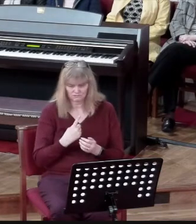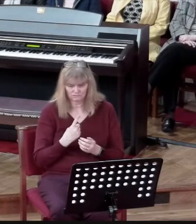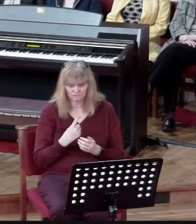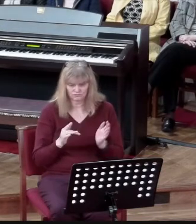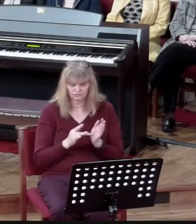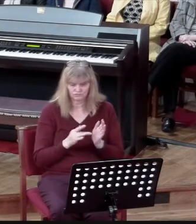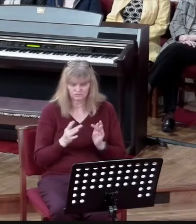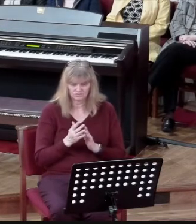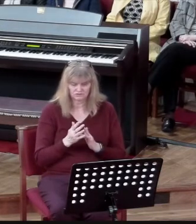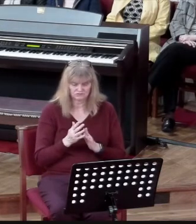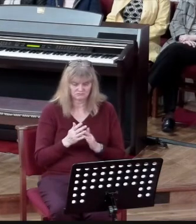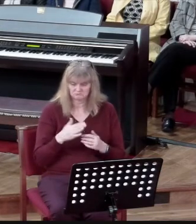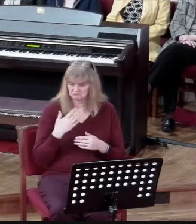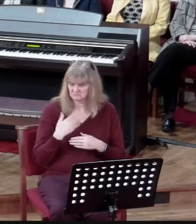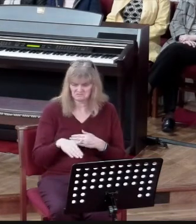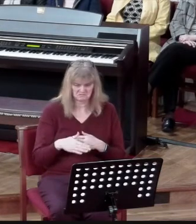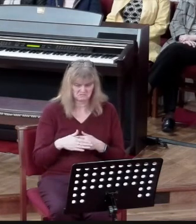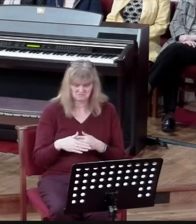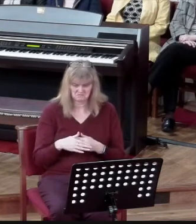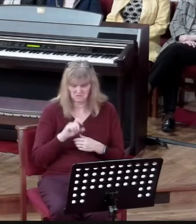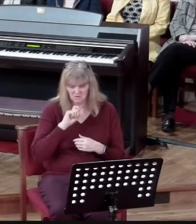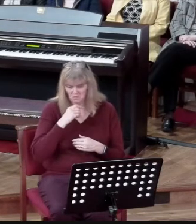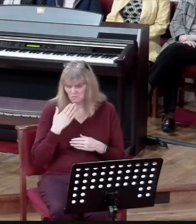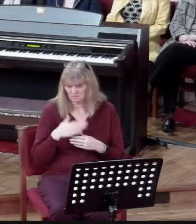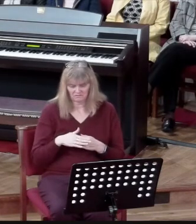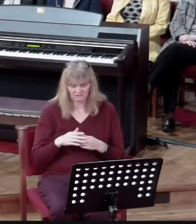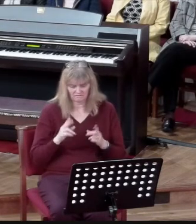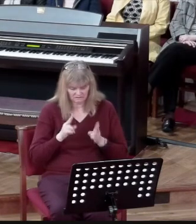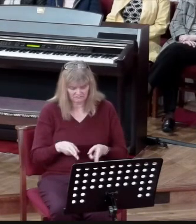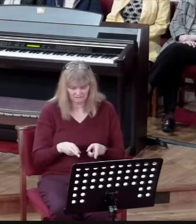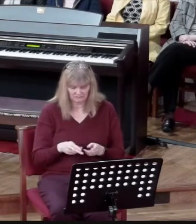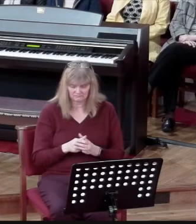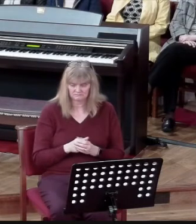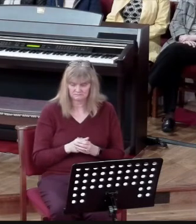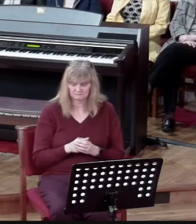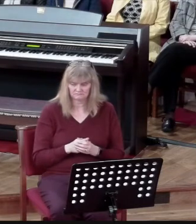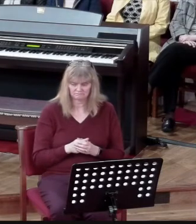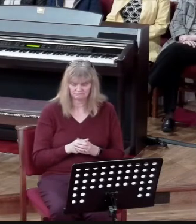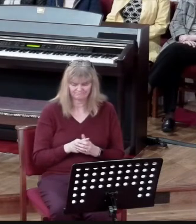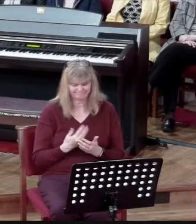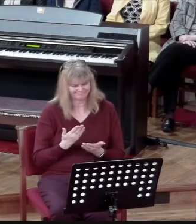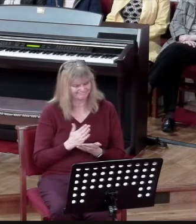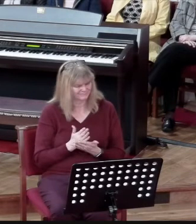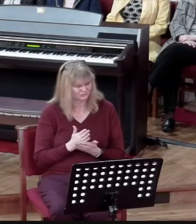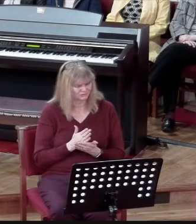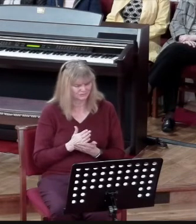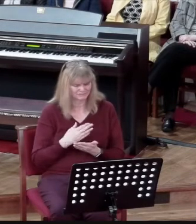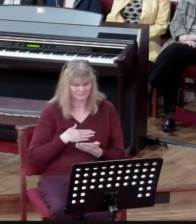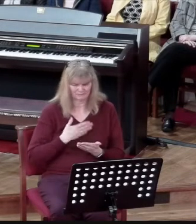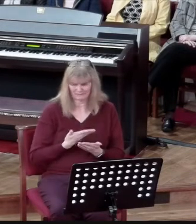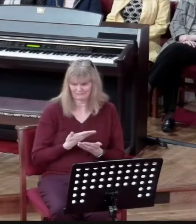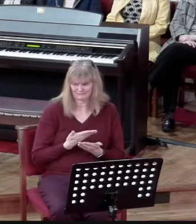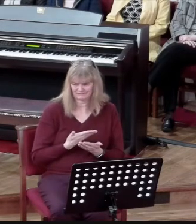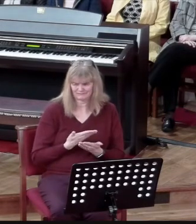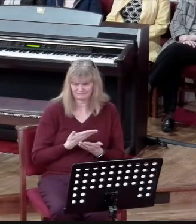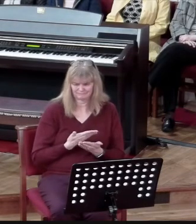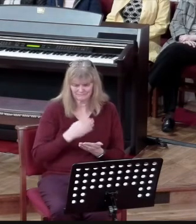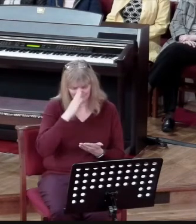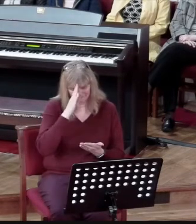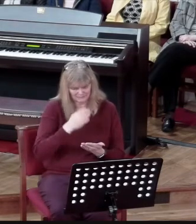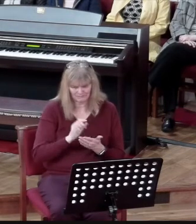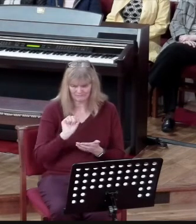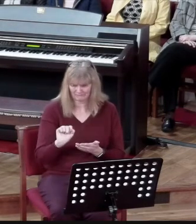wasn't going to die. He was going to go straight to heaven, straight to God's presence. And at the end of the chapter, if you know